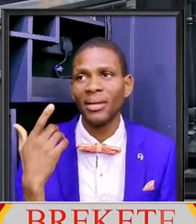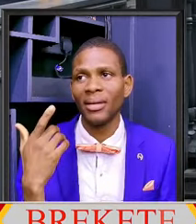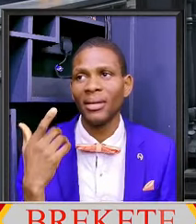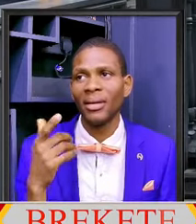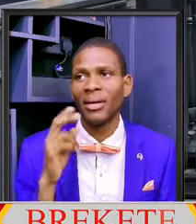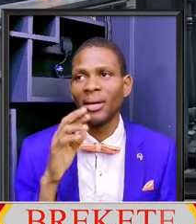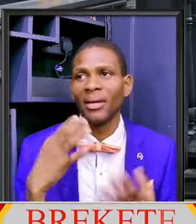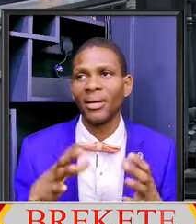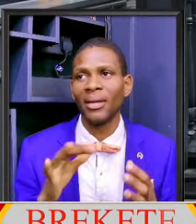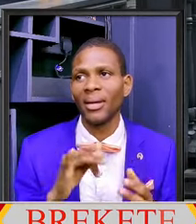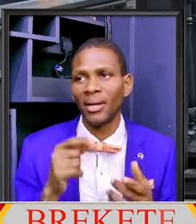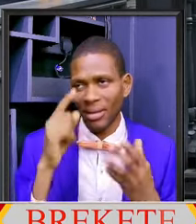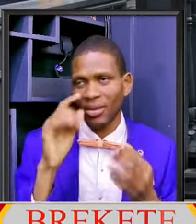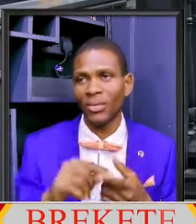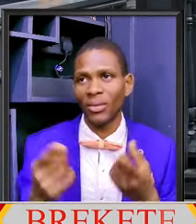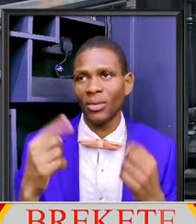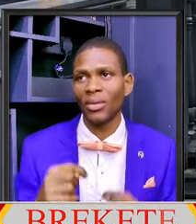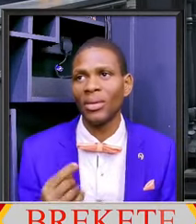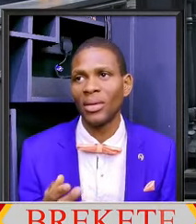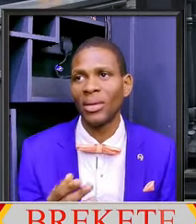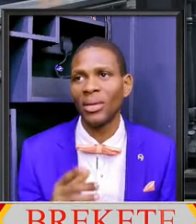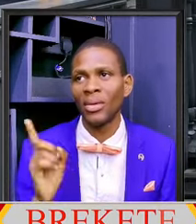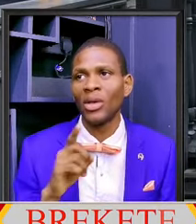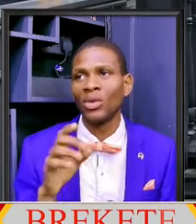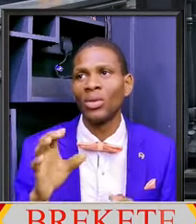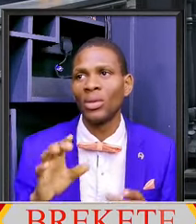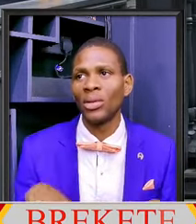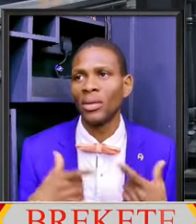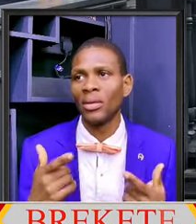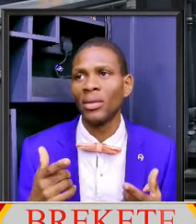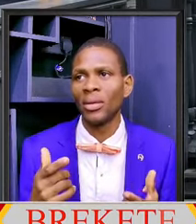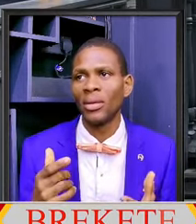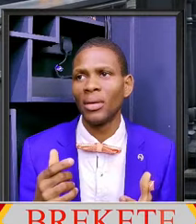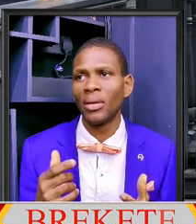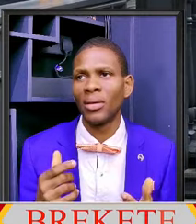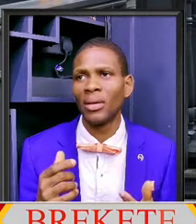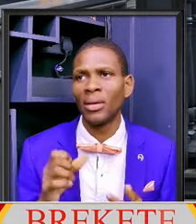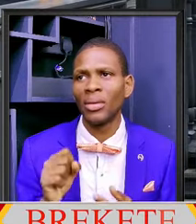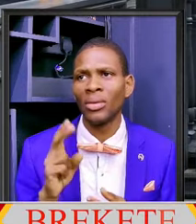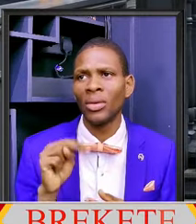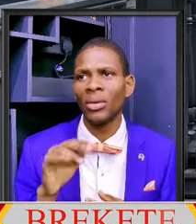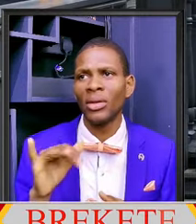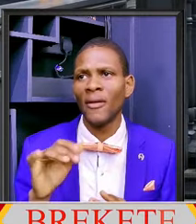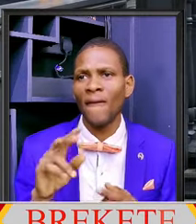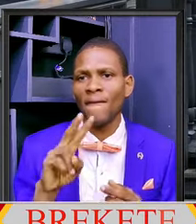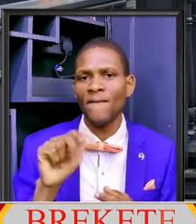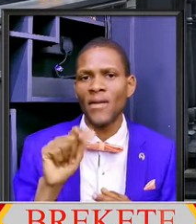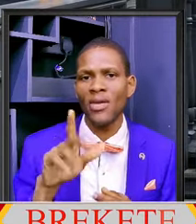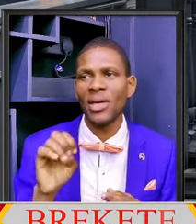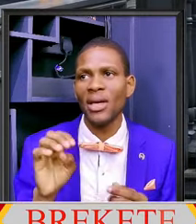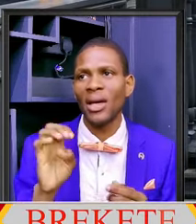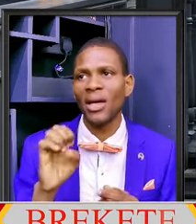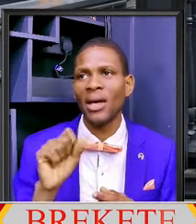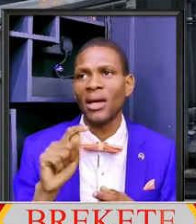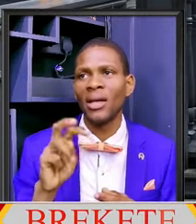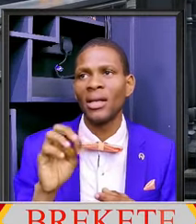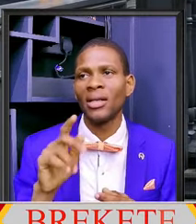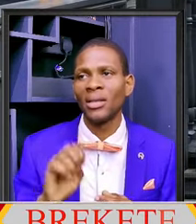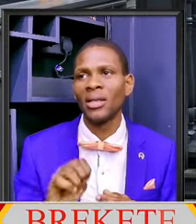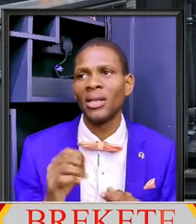I had her case, so I decided to come. Where do you live, ma? Sunnyvale Estate. May